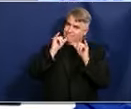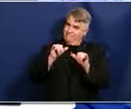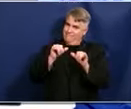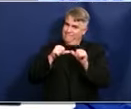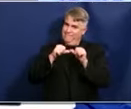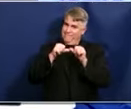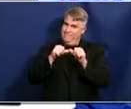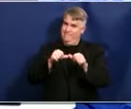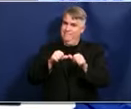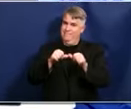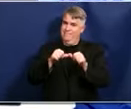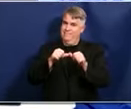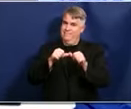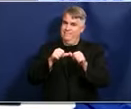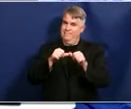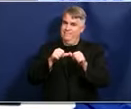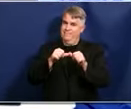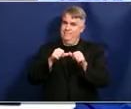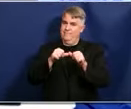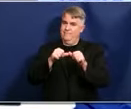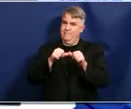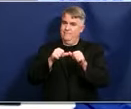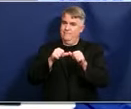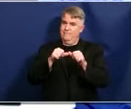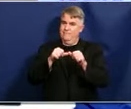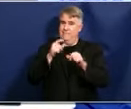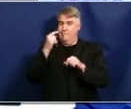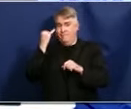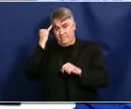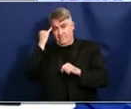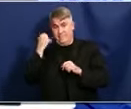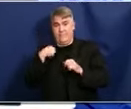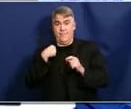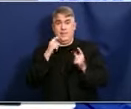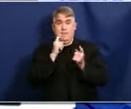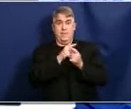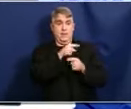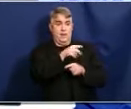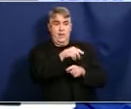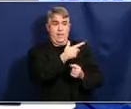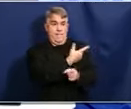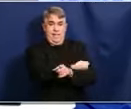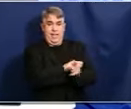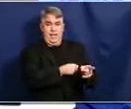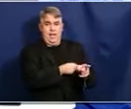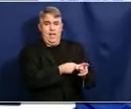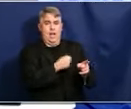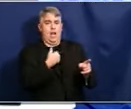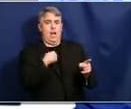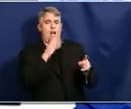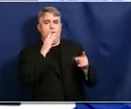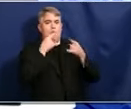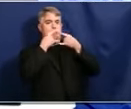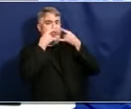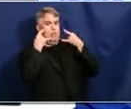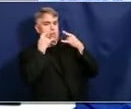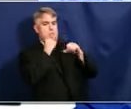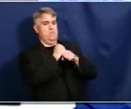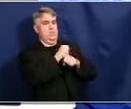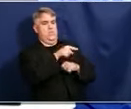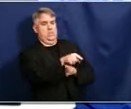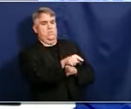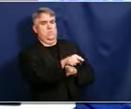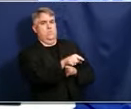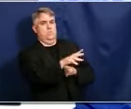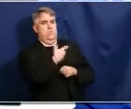come in contact with unvaccinated individuals or a single member of a household, and also